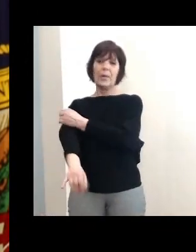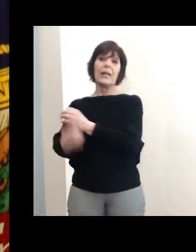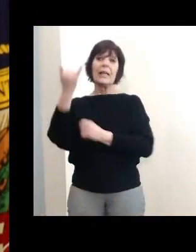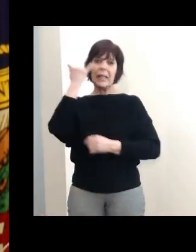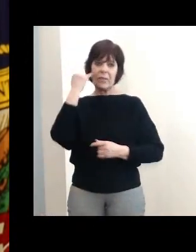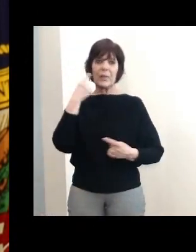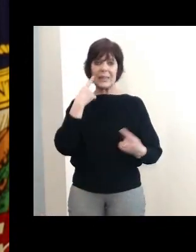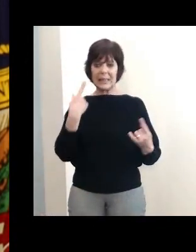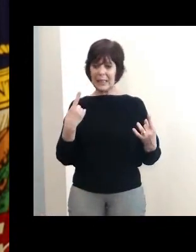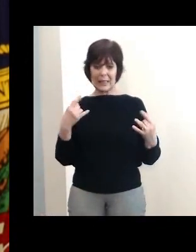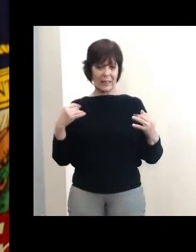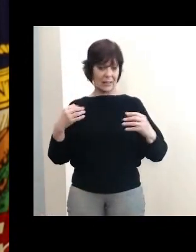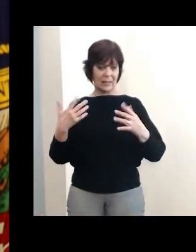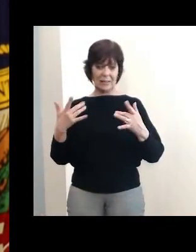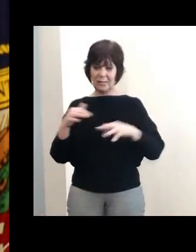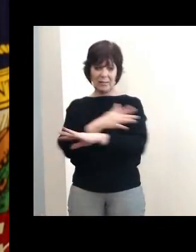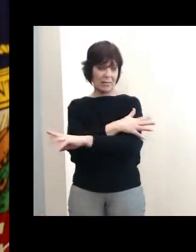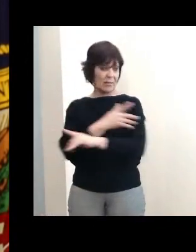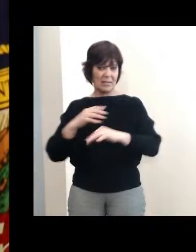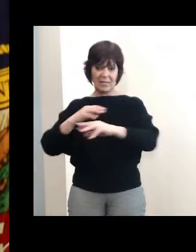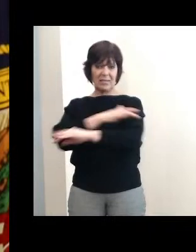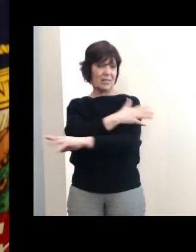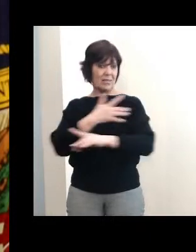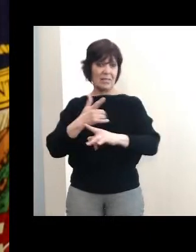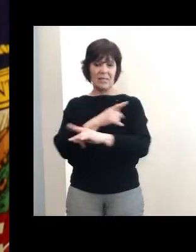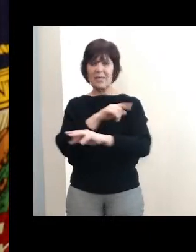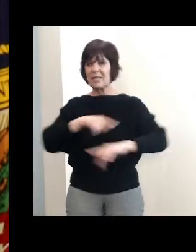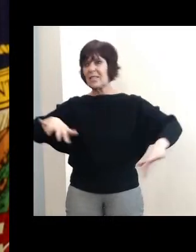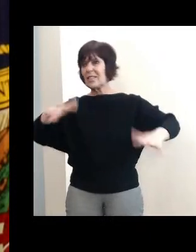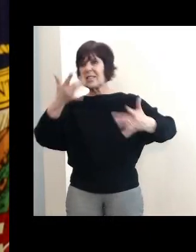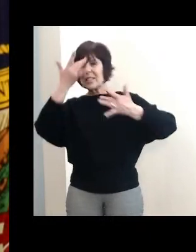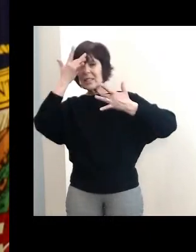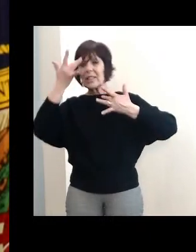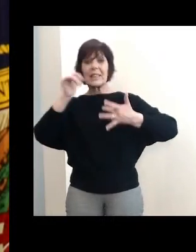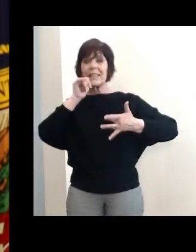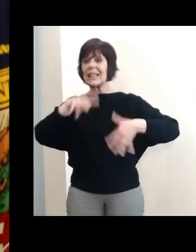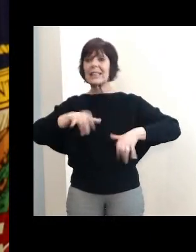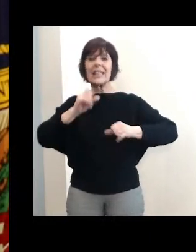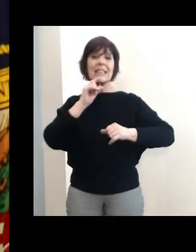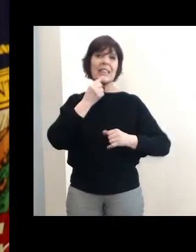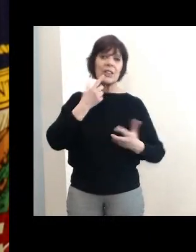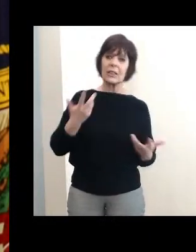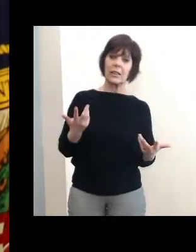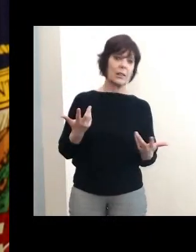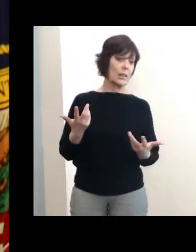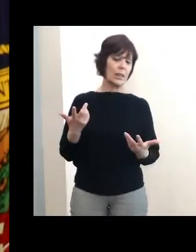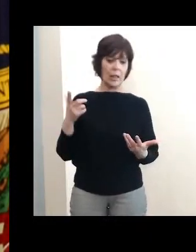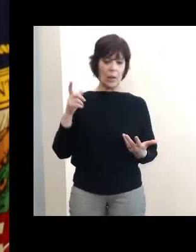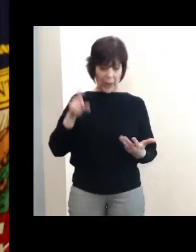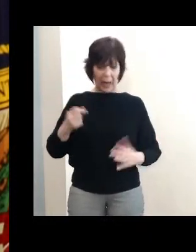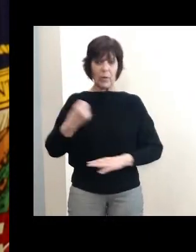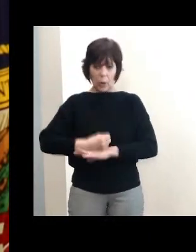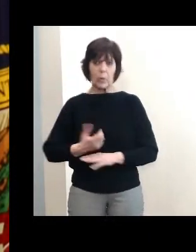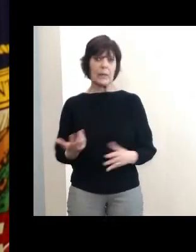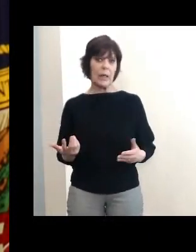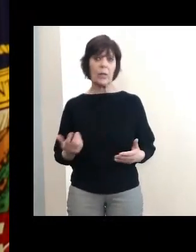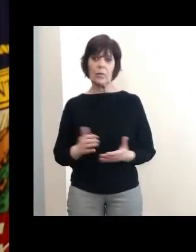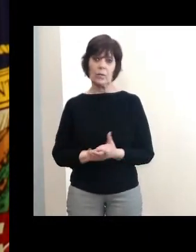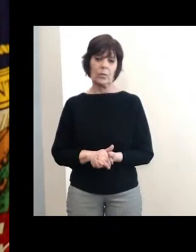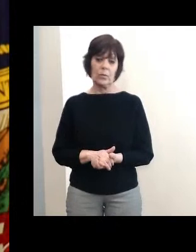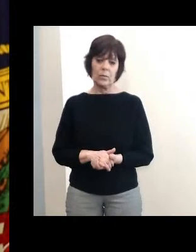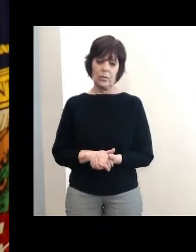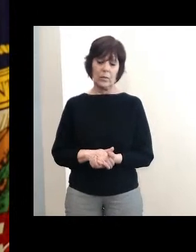cross-ice transmission, if we see cross-game transmission, and teams not taking it seriously, then we are going to have to put